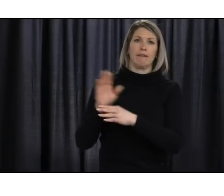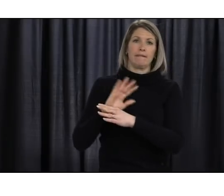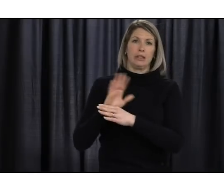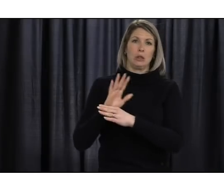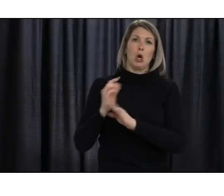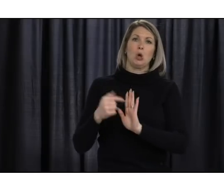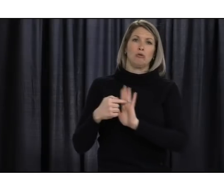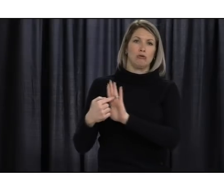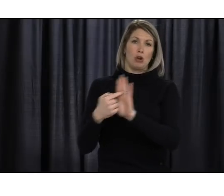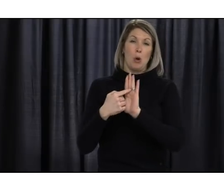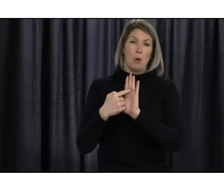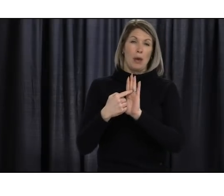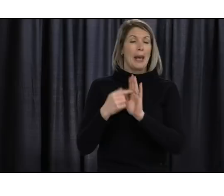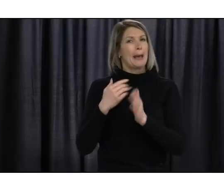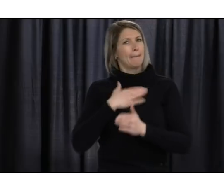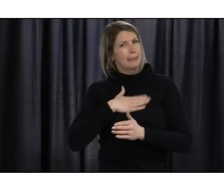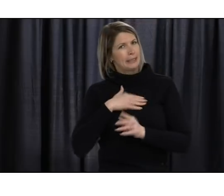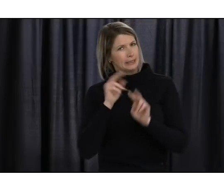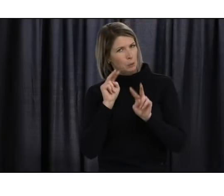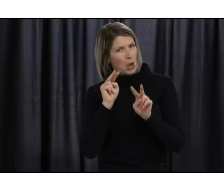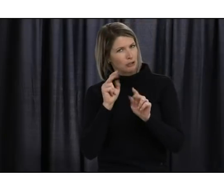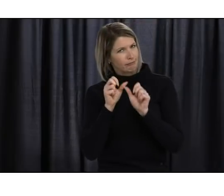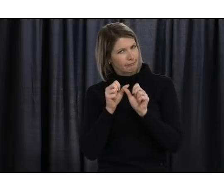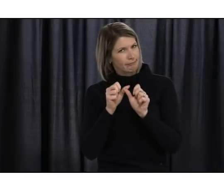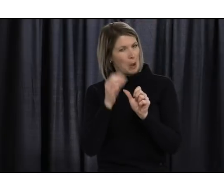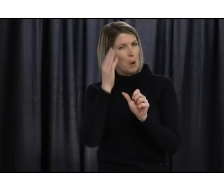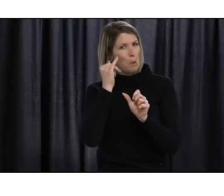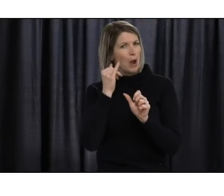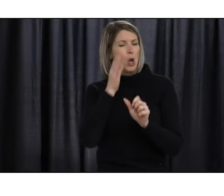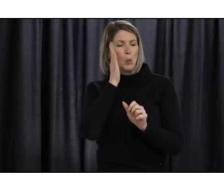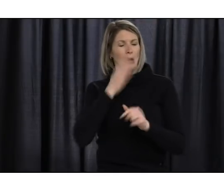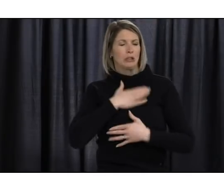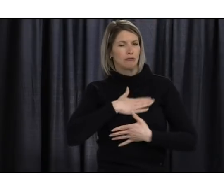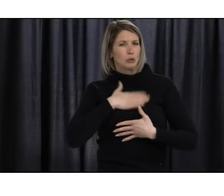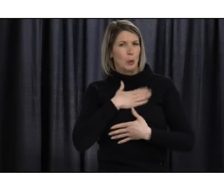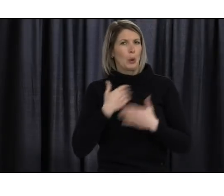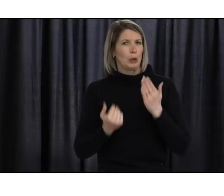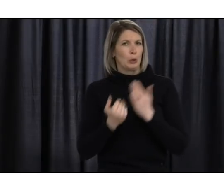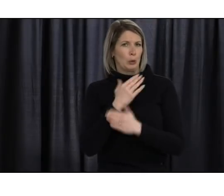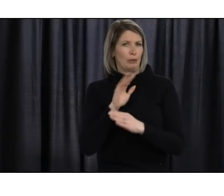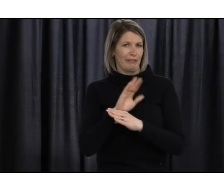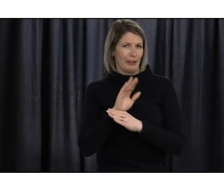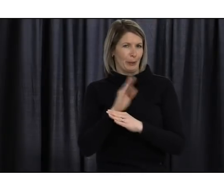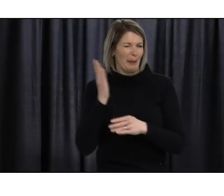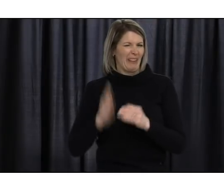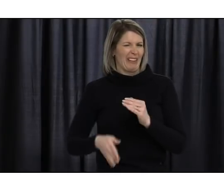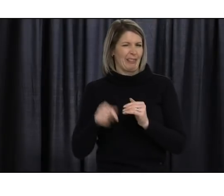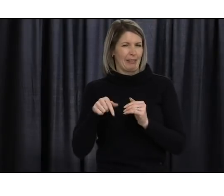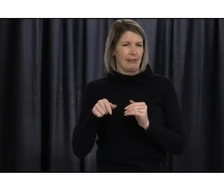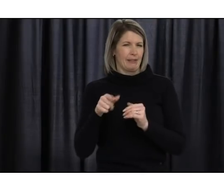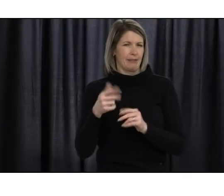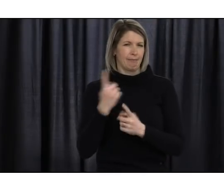enjoy it. Our first questions today are from Patrick Butler of Radio Canada. Please go ahead.